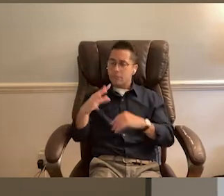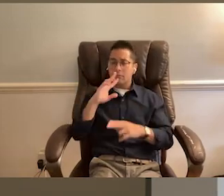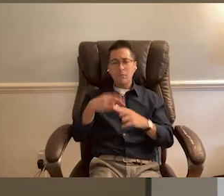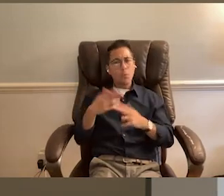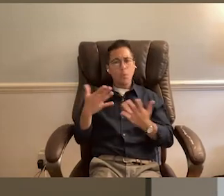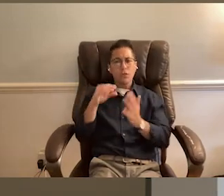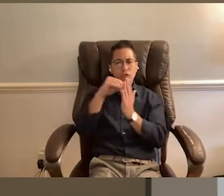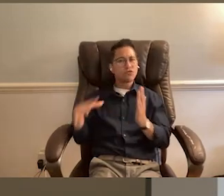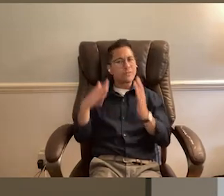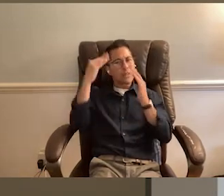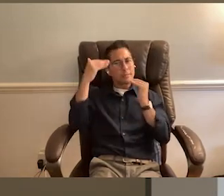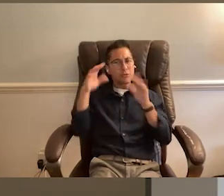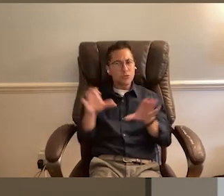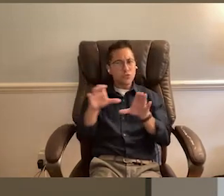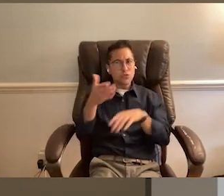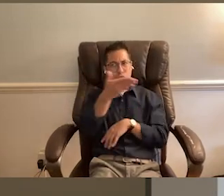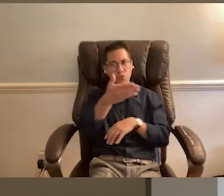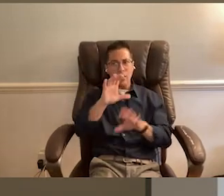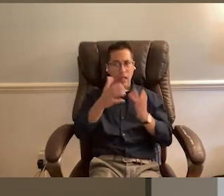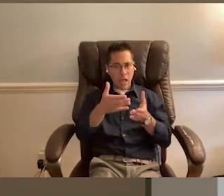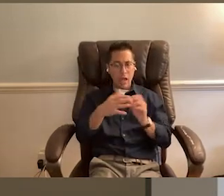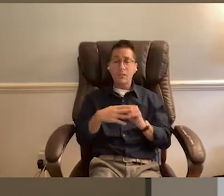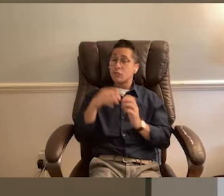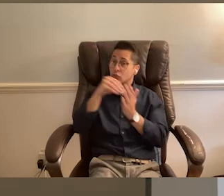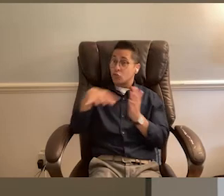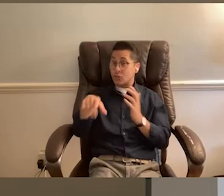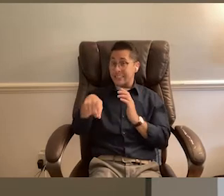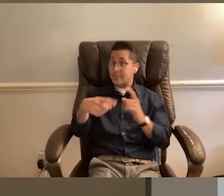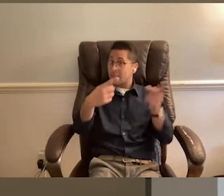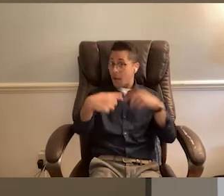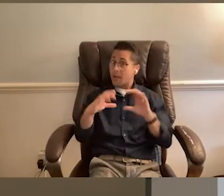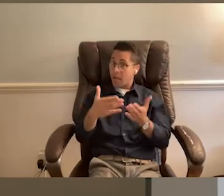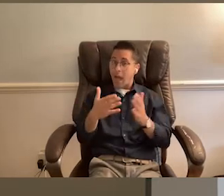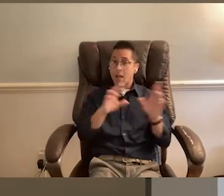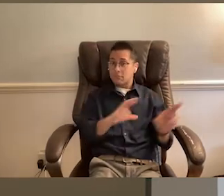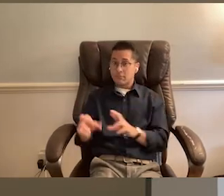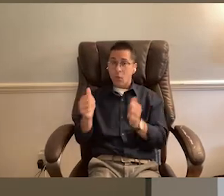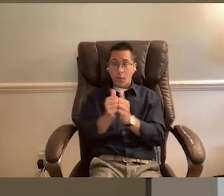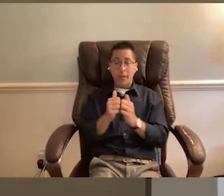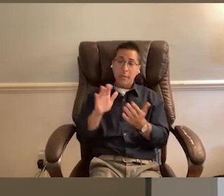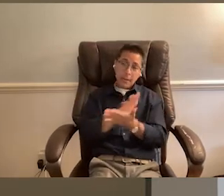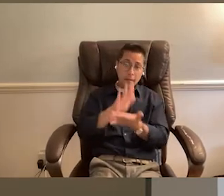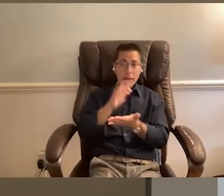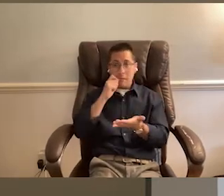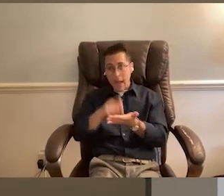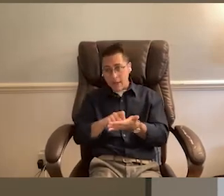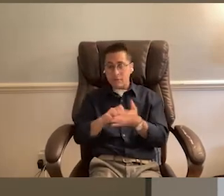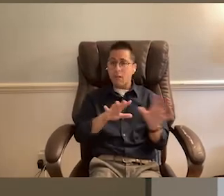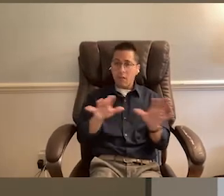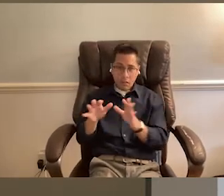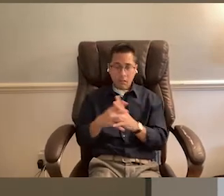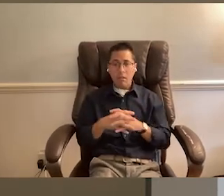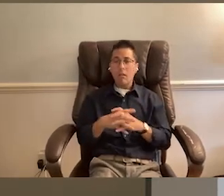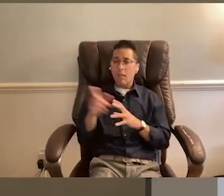assignments are submitted. They want to check it independently. They want to know when it's due, what is due, without help. The student wants to participate